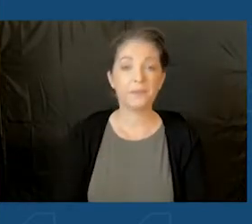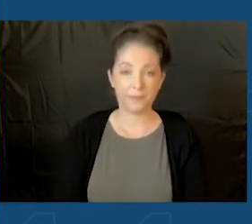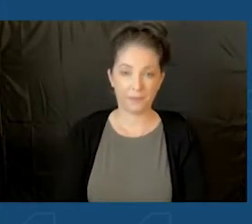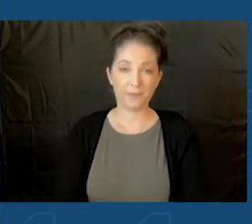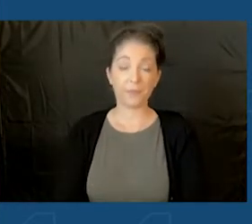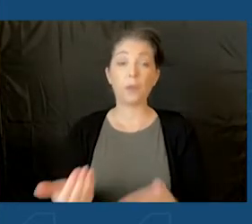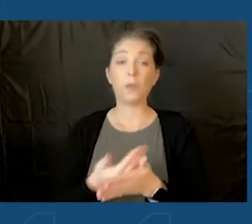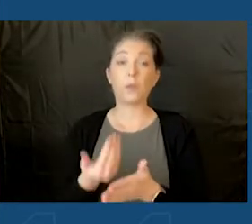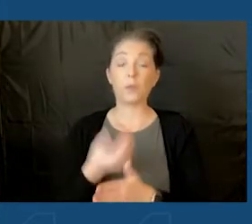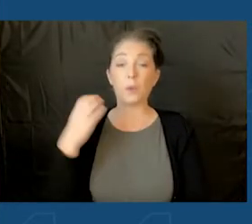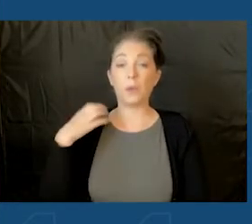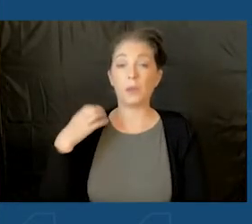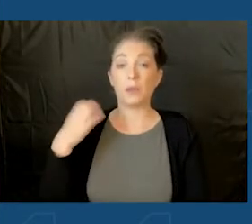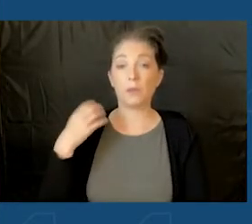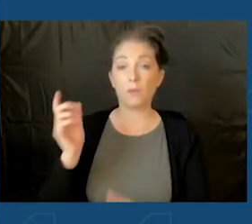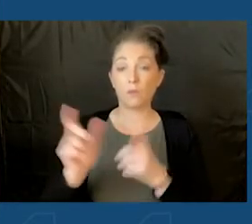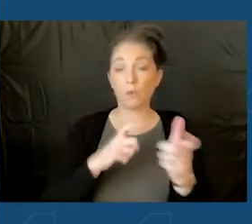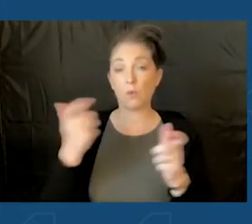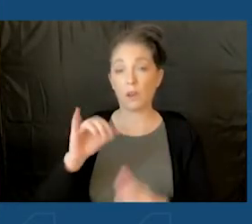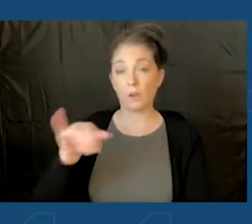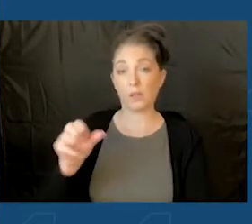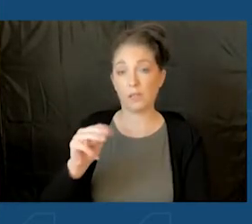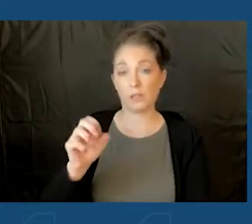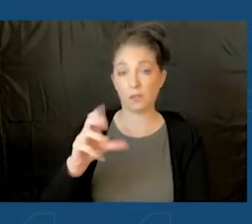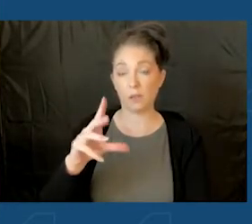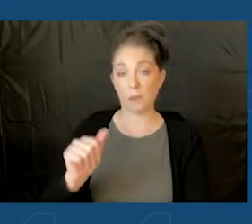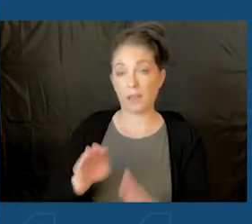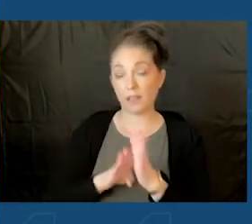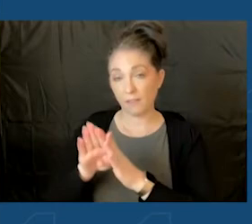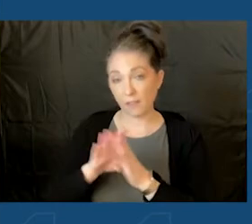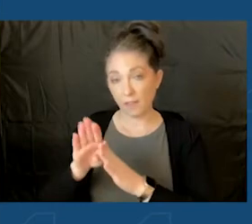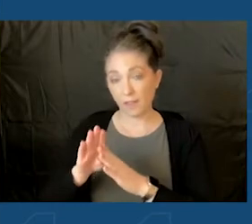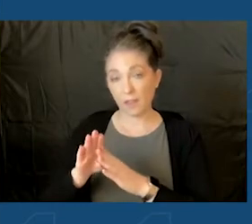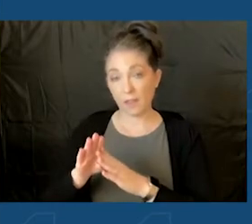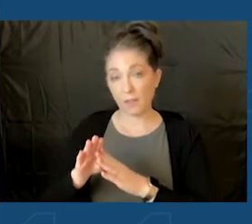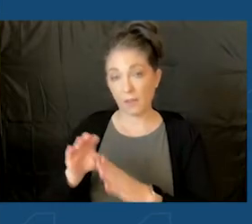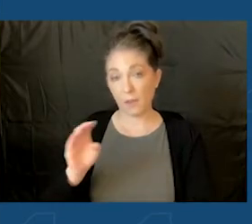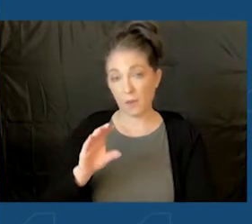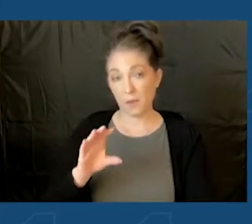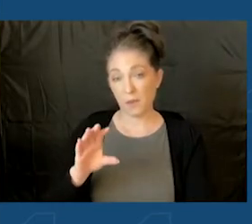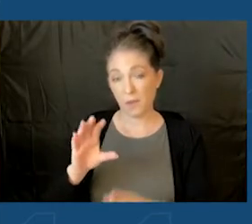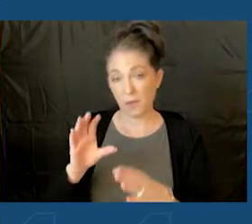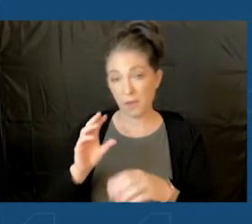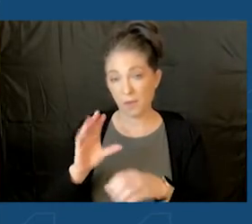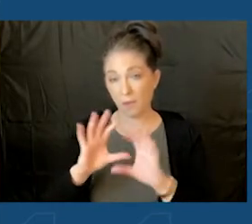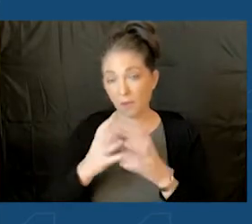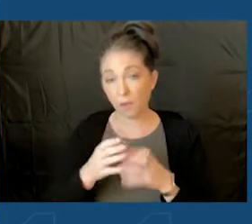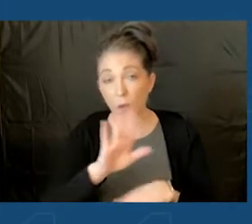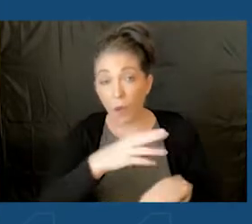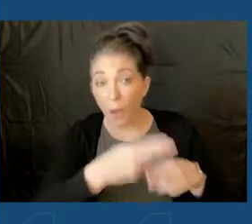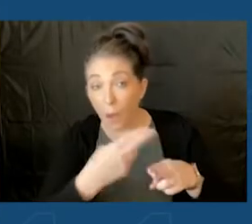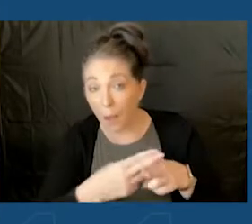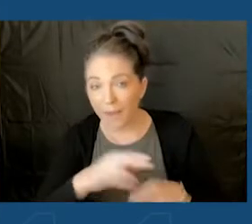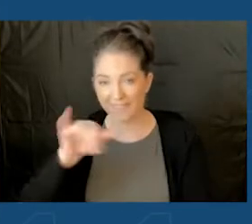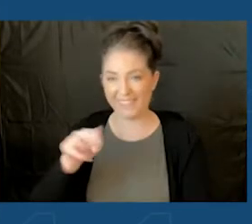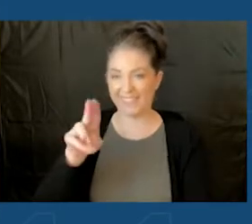chairman of Greater Jamaica Development Corporation, a Jamaica resident, what's your name? Justin Rogers is